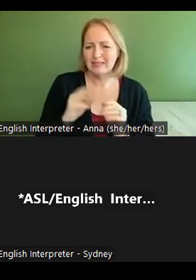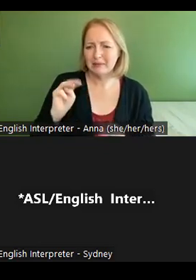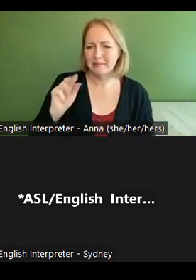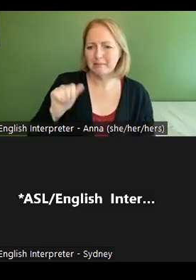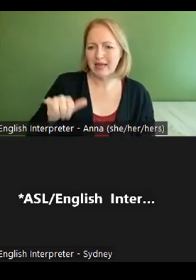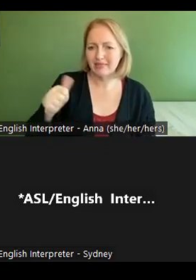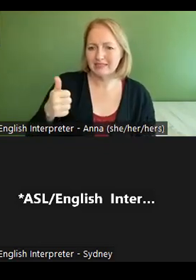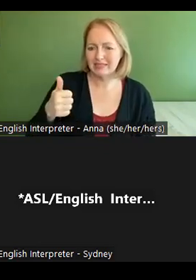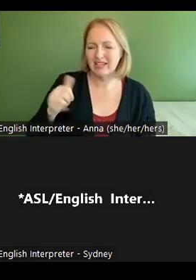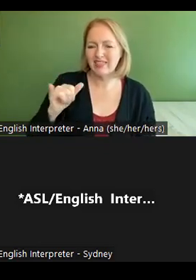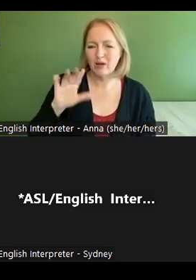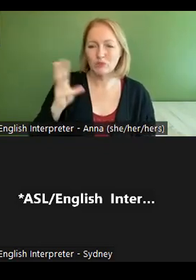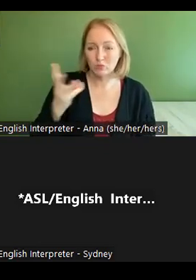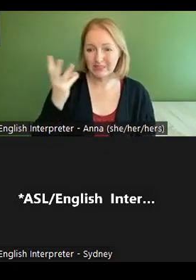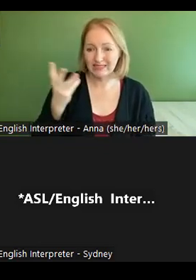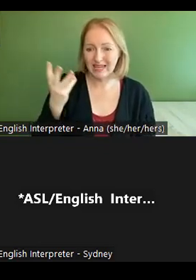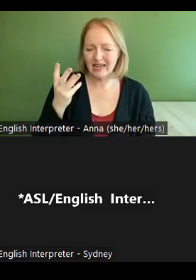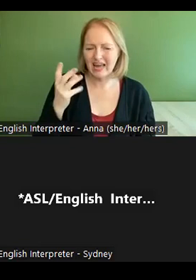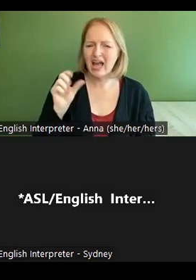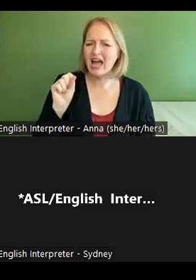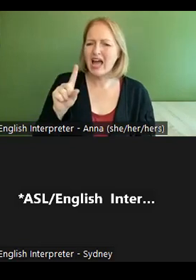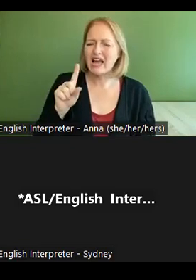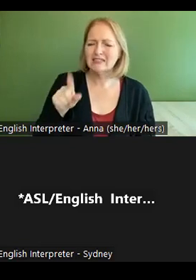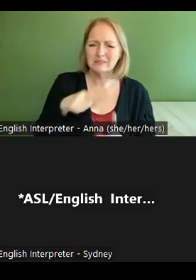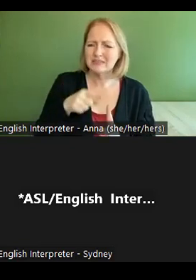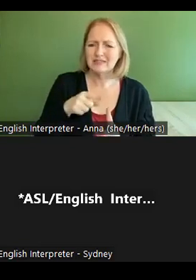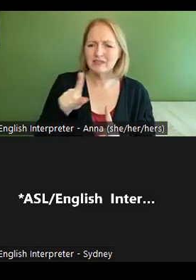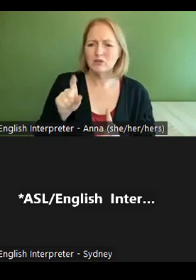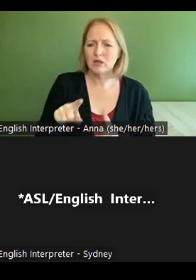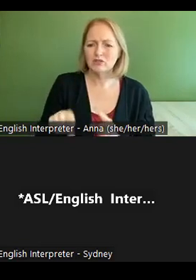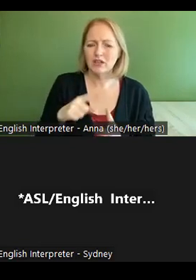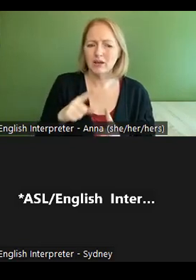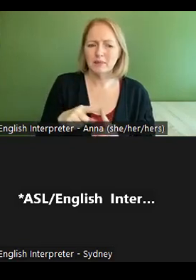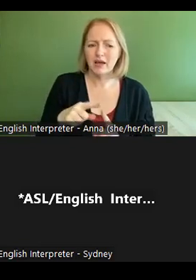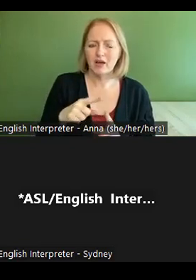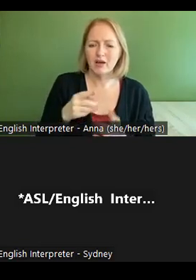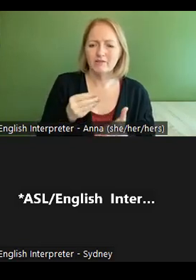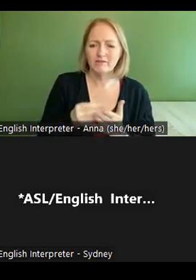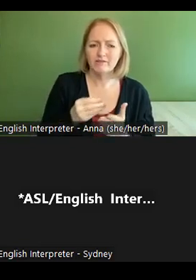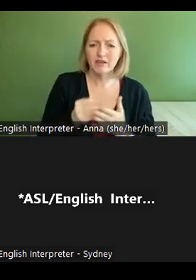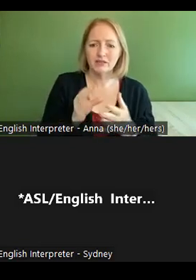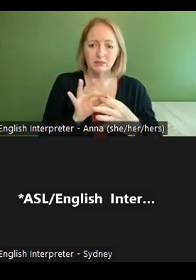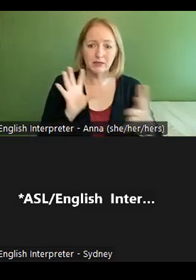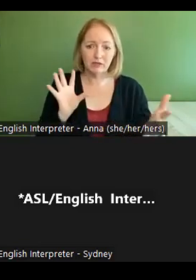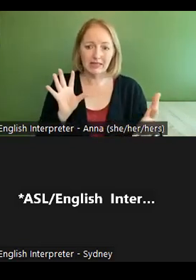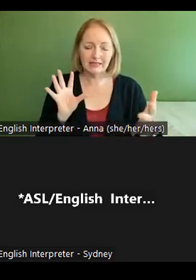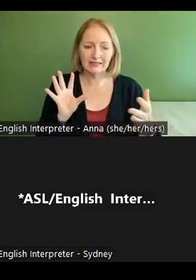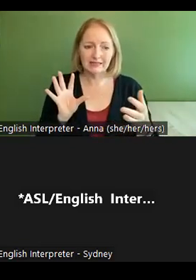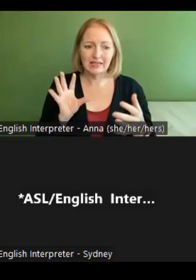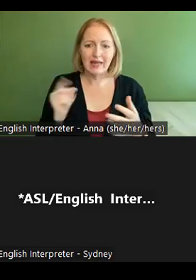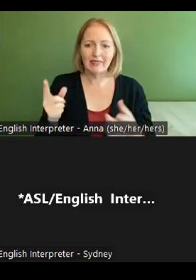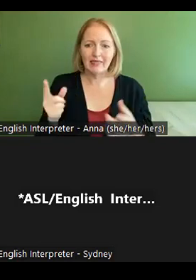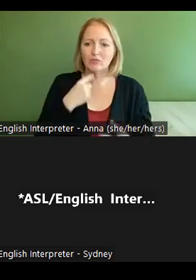10th, which was on a Wednesday. I asked a specific question about the funds being released, and I was